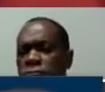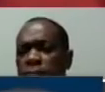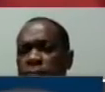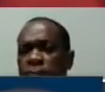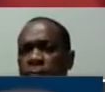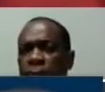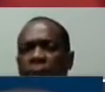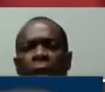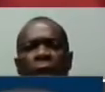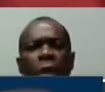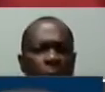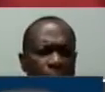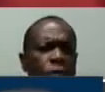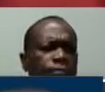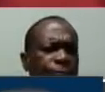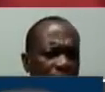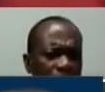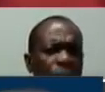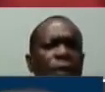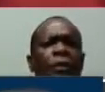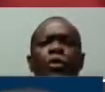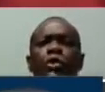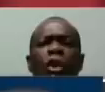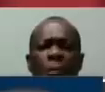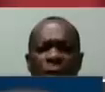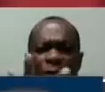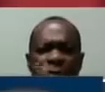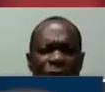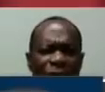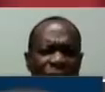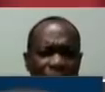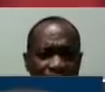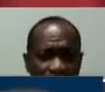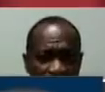2 different things, right? There's the homologous vaccines, which are the